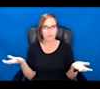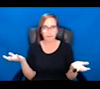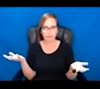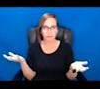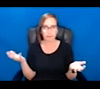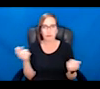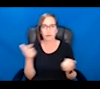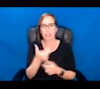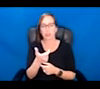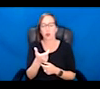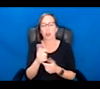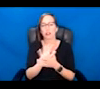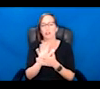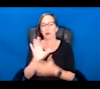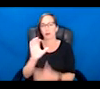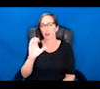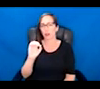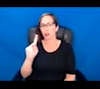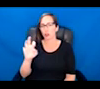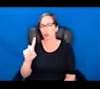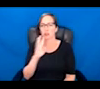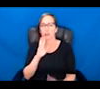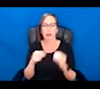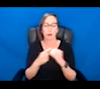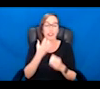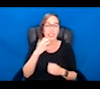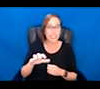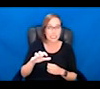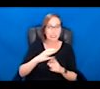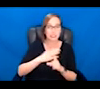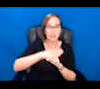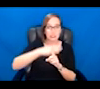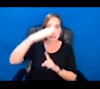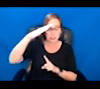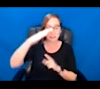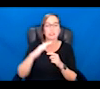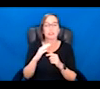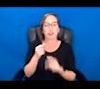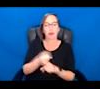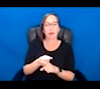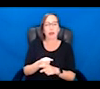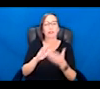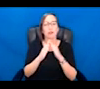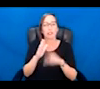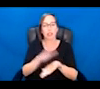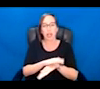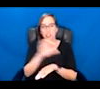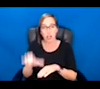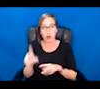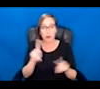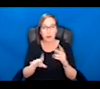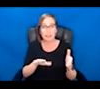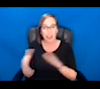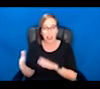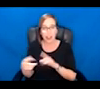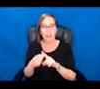the film Cooked, which talked about the heat waves and the impacts on communities in Chicago and all the folks who died in